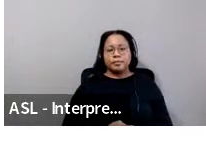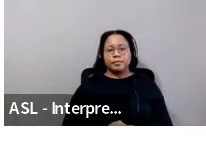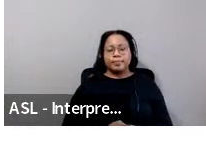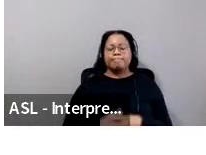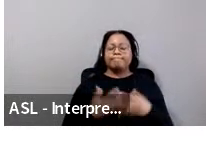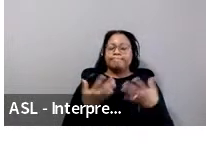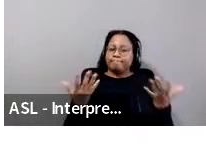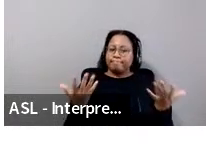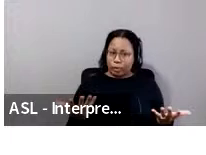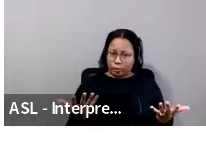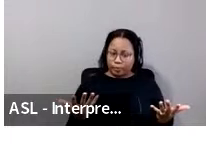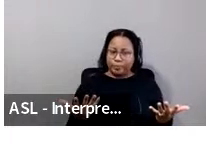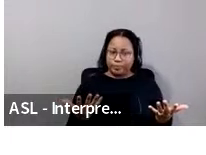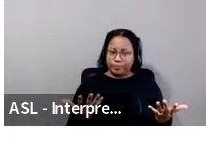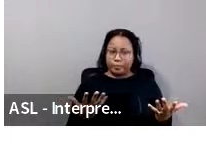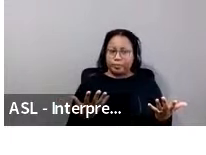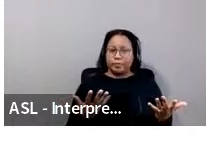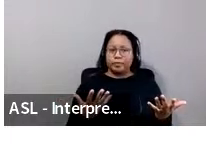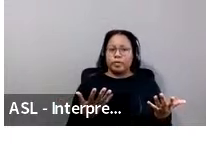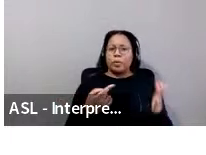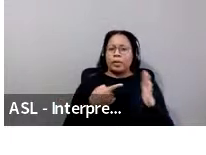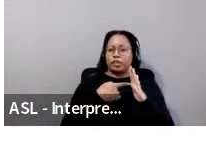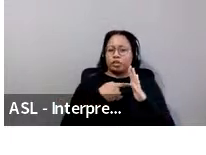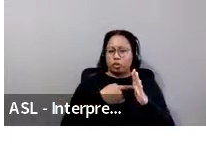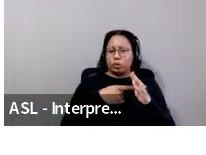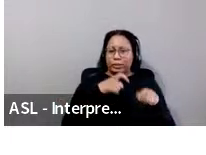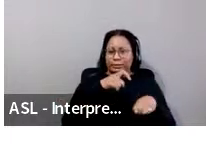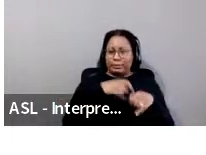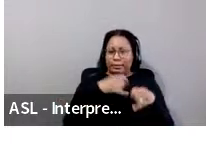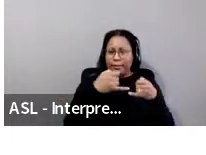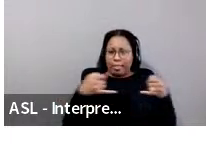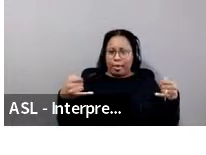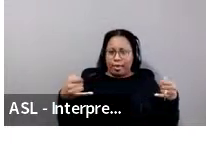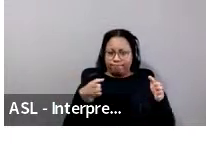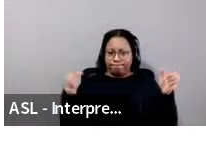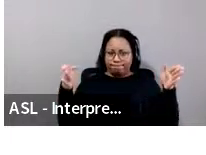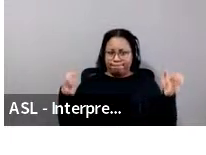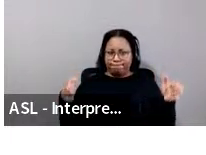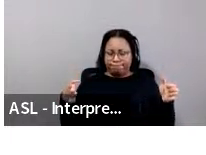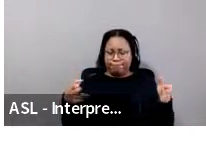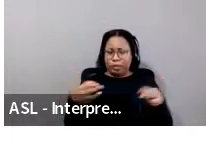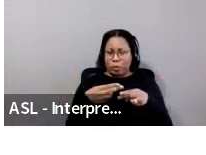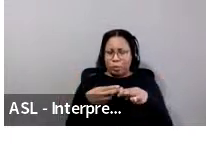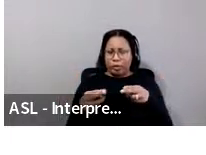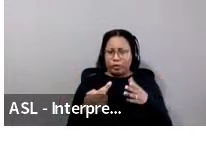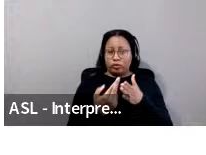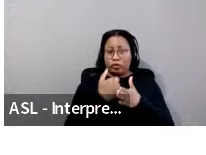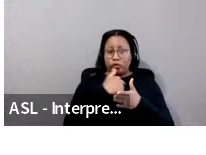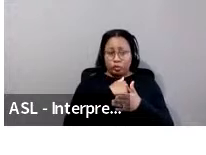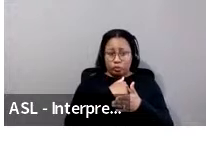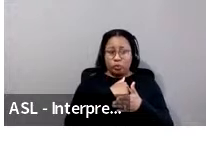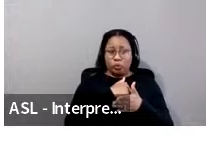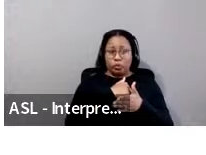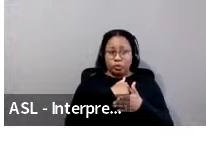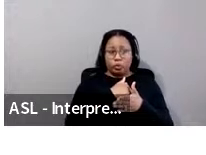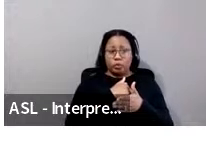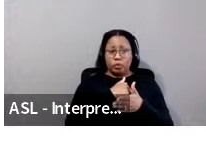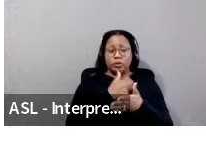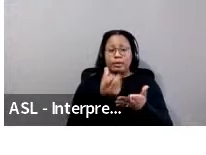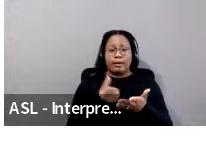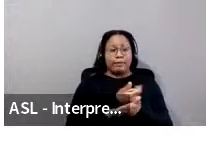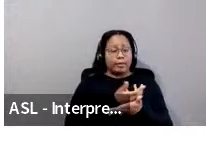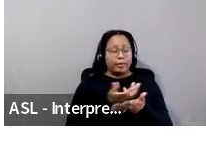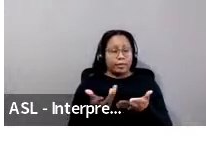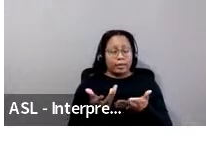So Sarit showed you this timeline. I just want to briefly review that we put all these materials online